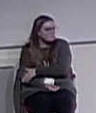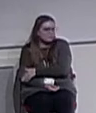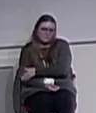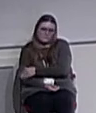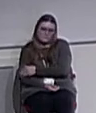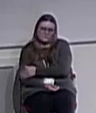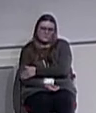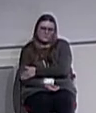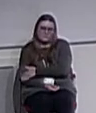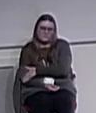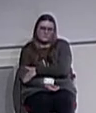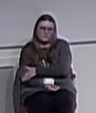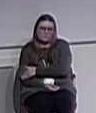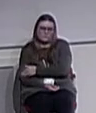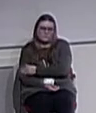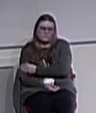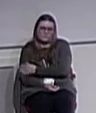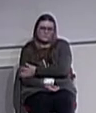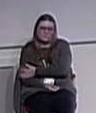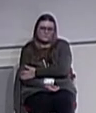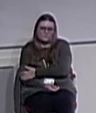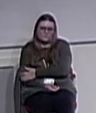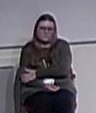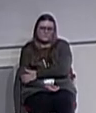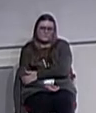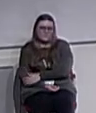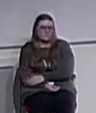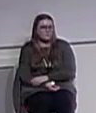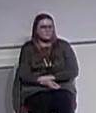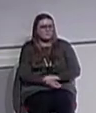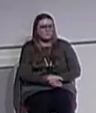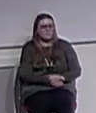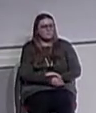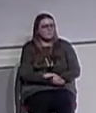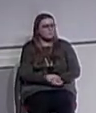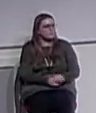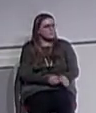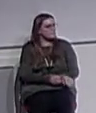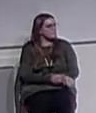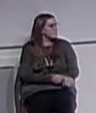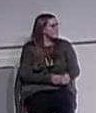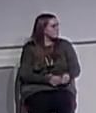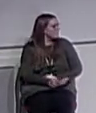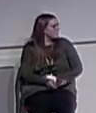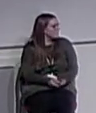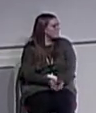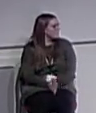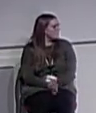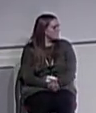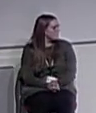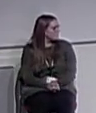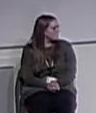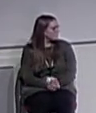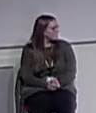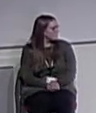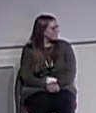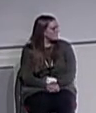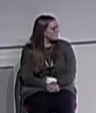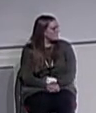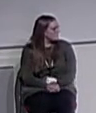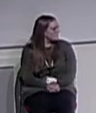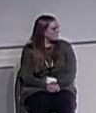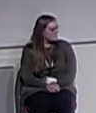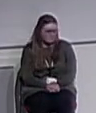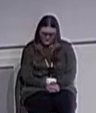clinical tests. We hope that we can find simple and effective tests for diseases which will give doctors powerful new tools for better diagnosing